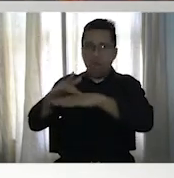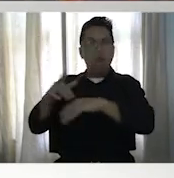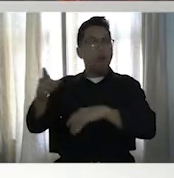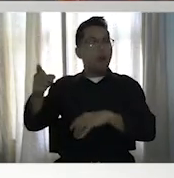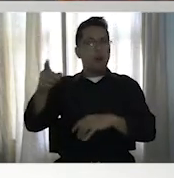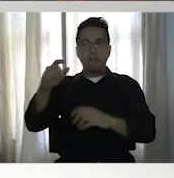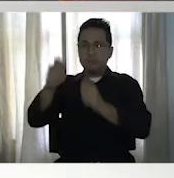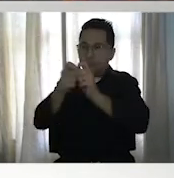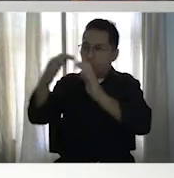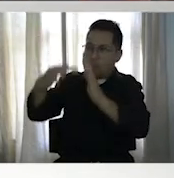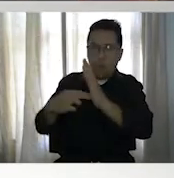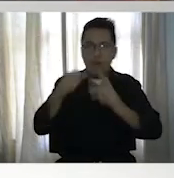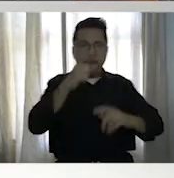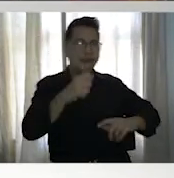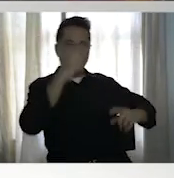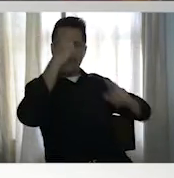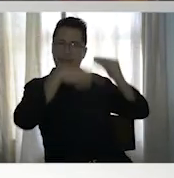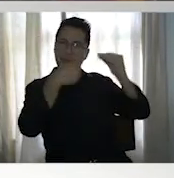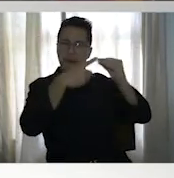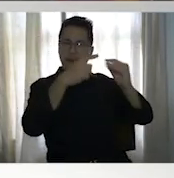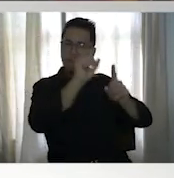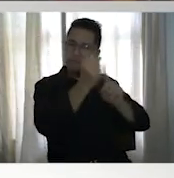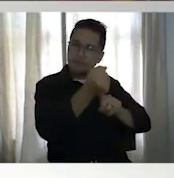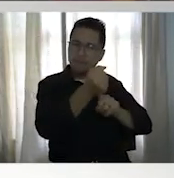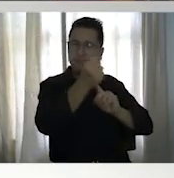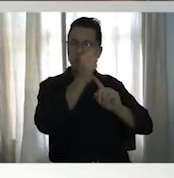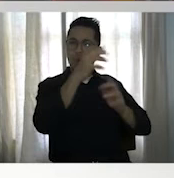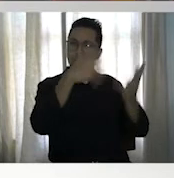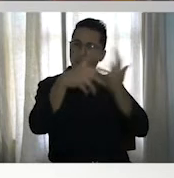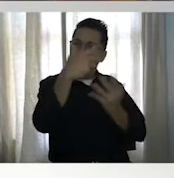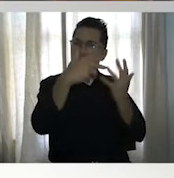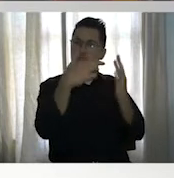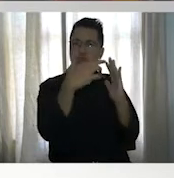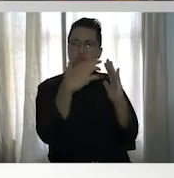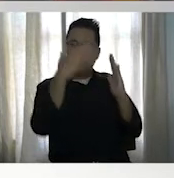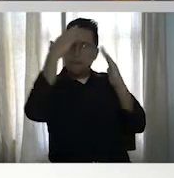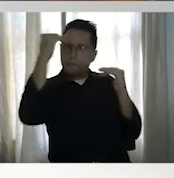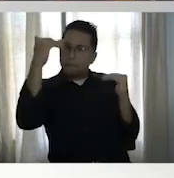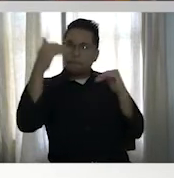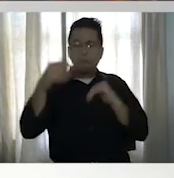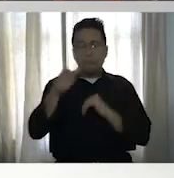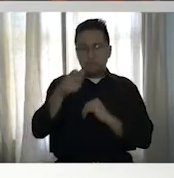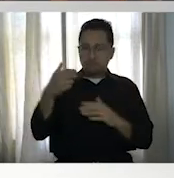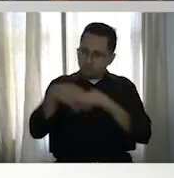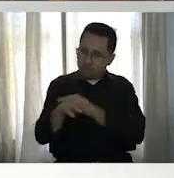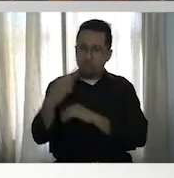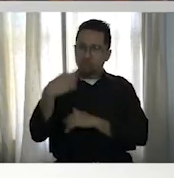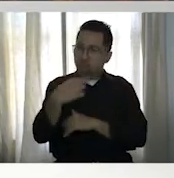principal. They're going to mess up and they're going to sit in a restaurant and just eat and not talk.